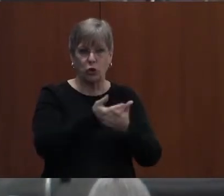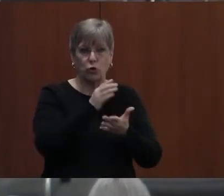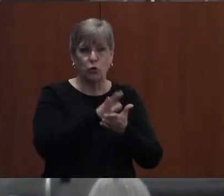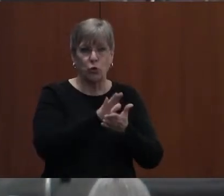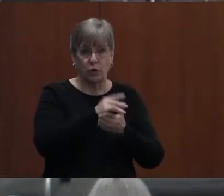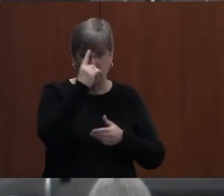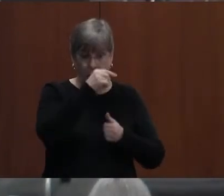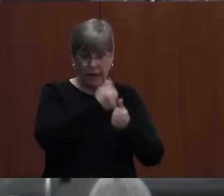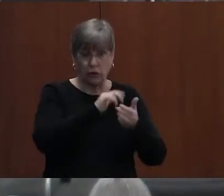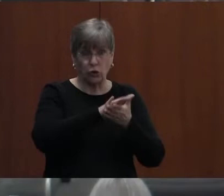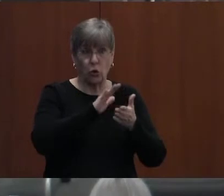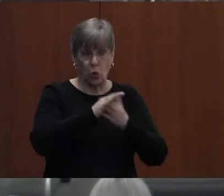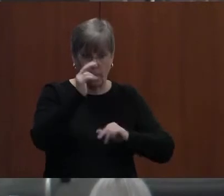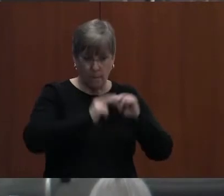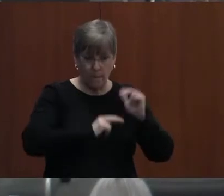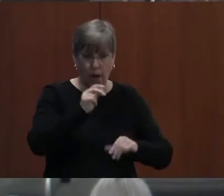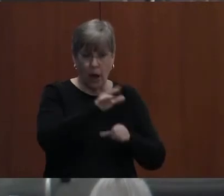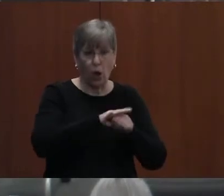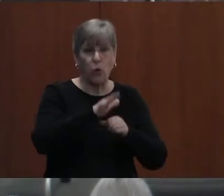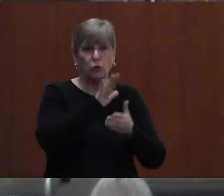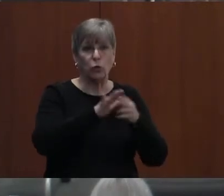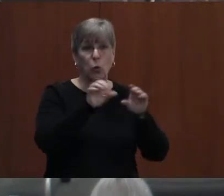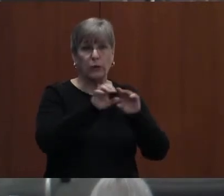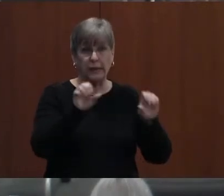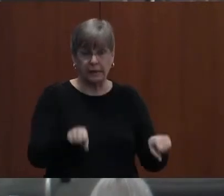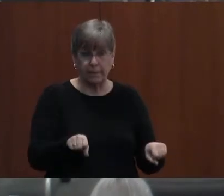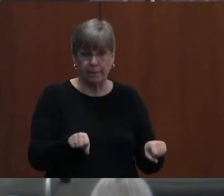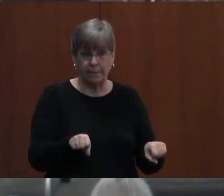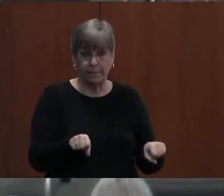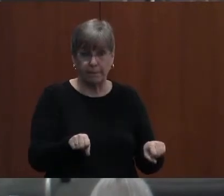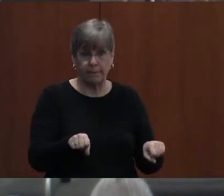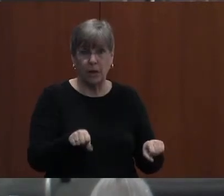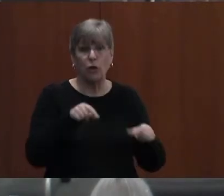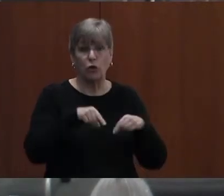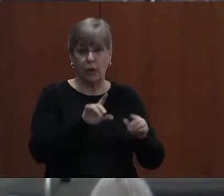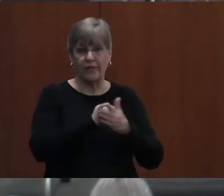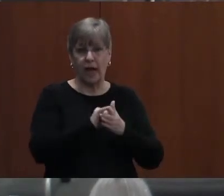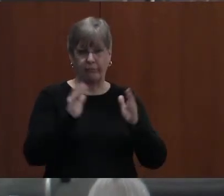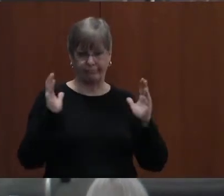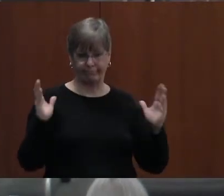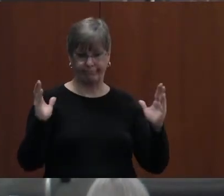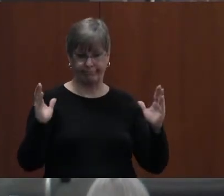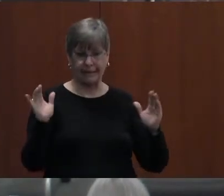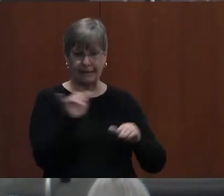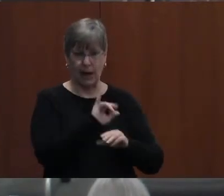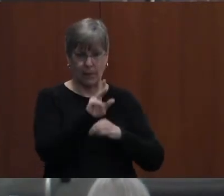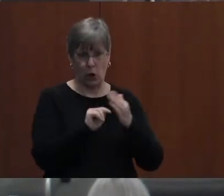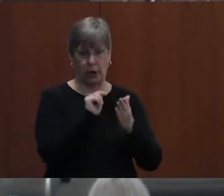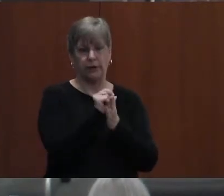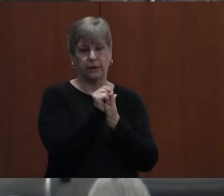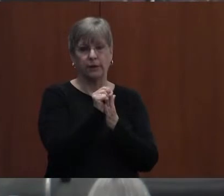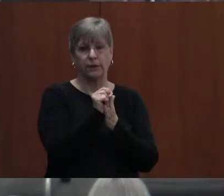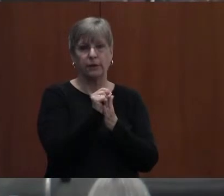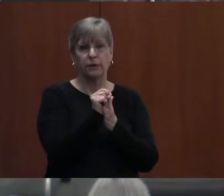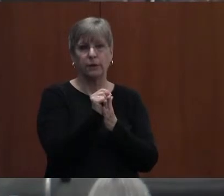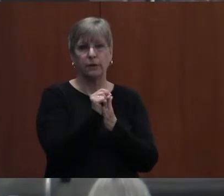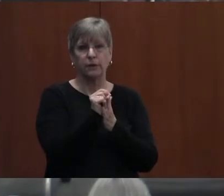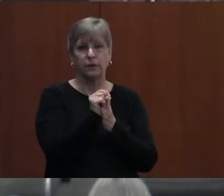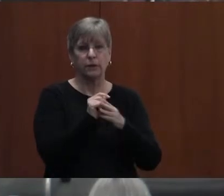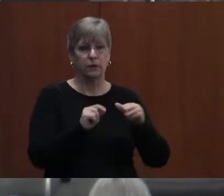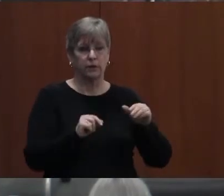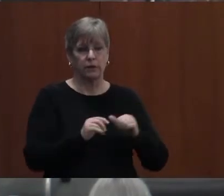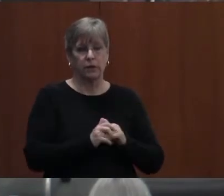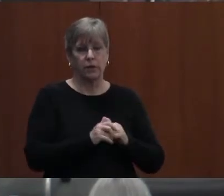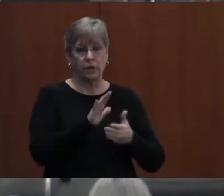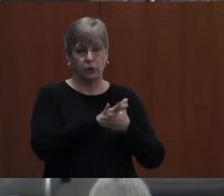For each school constructed by a local school system during that general same period,